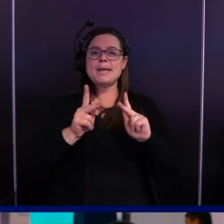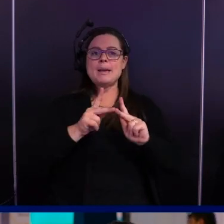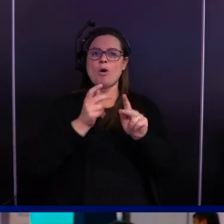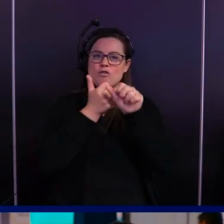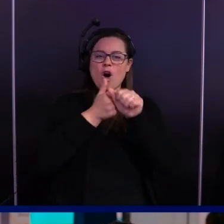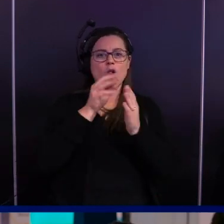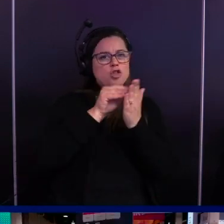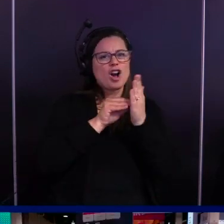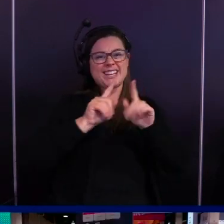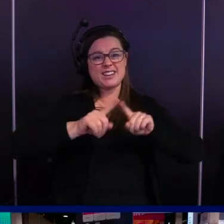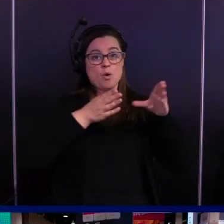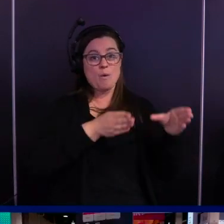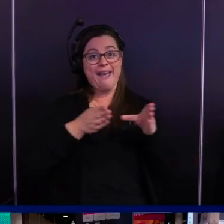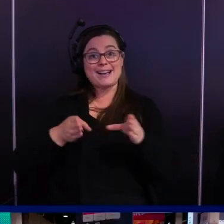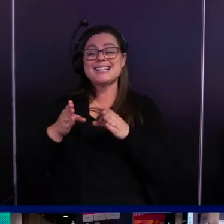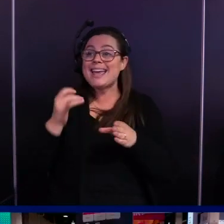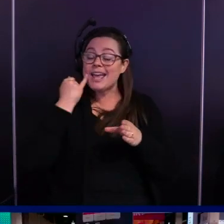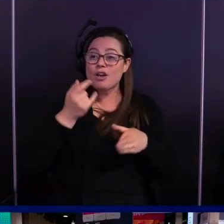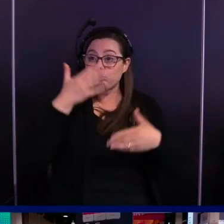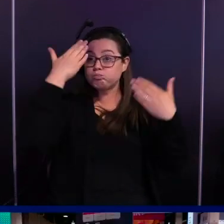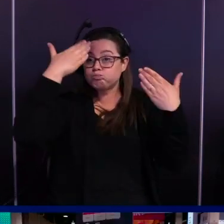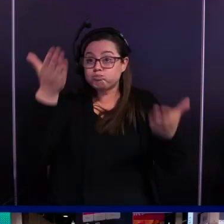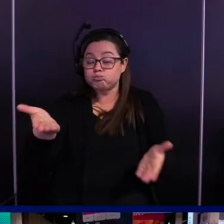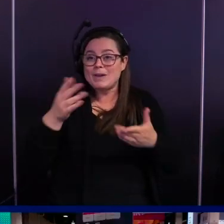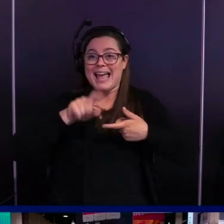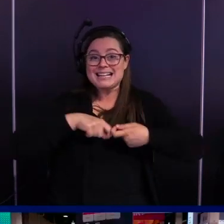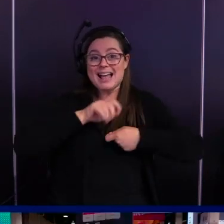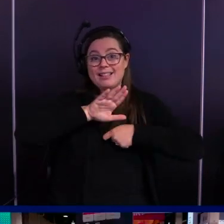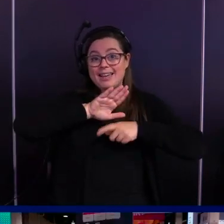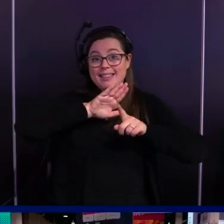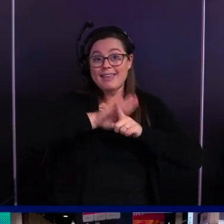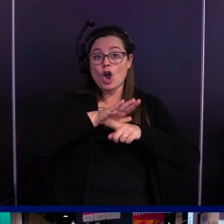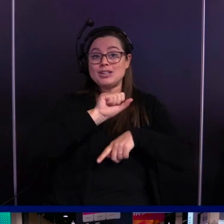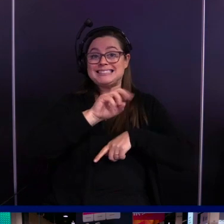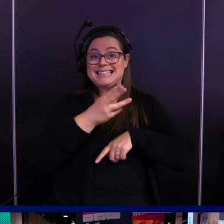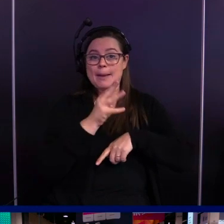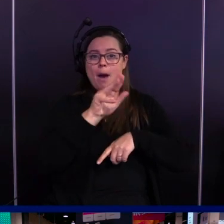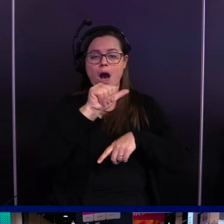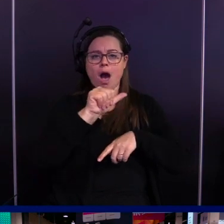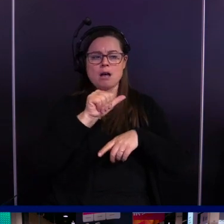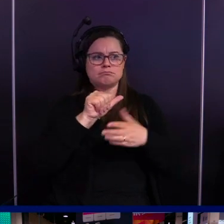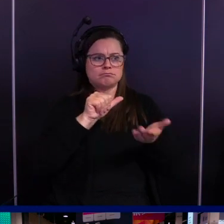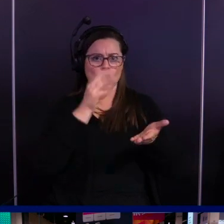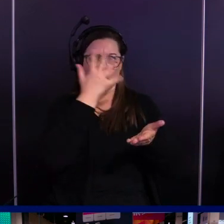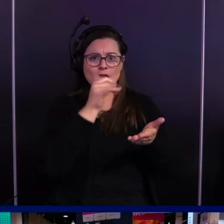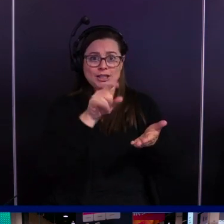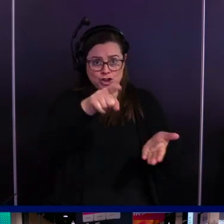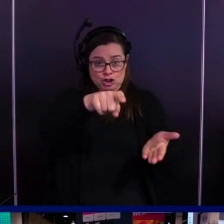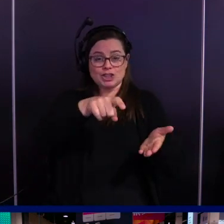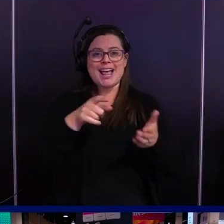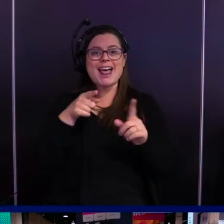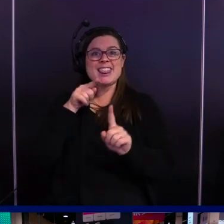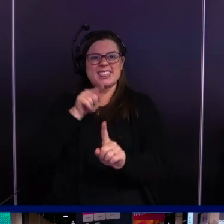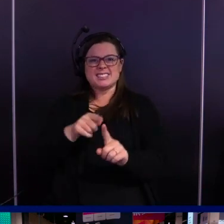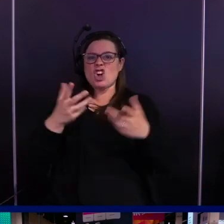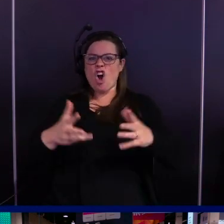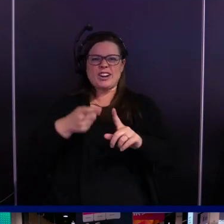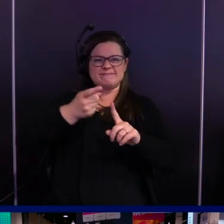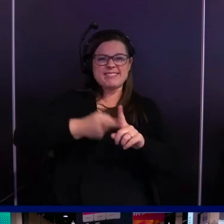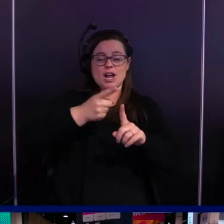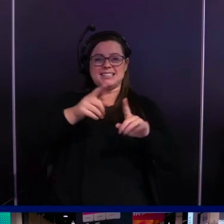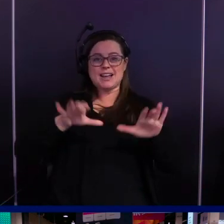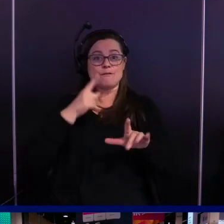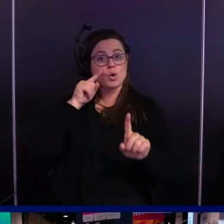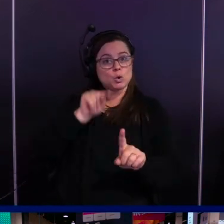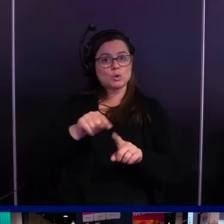Yeah. If you don't know exactly what a schema should look like, this would be a good. This is done for you. It's done for